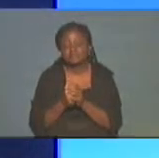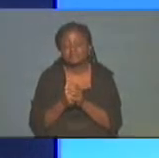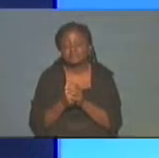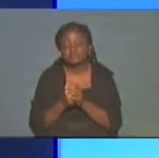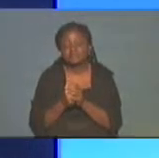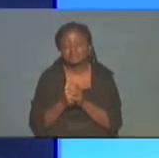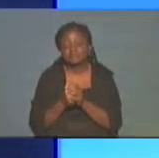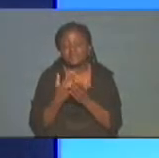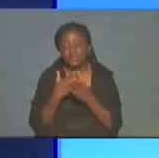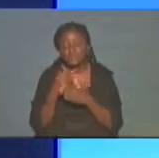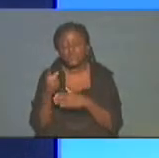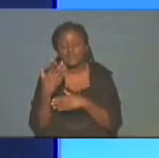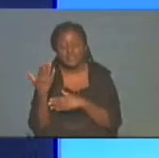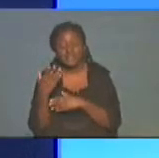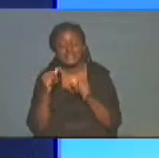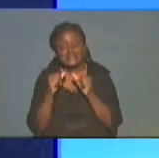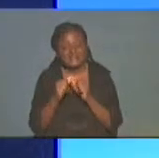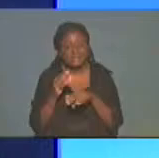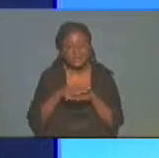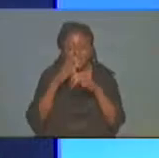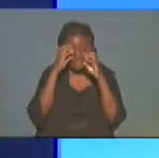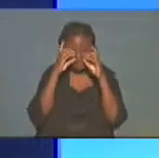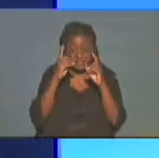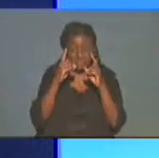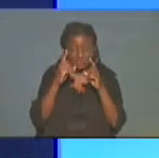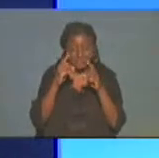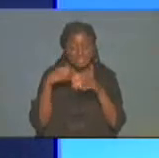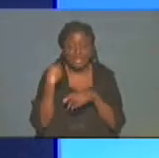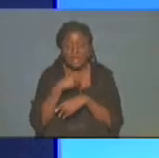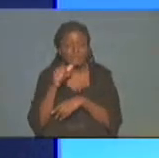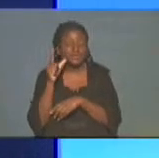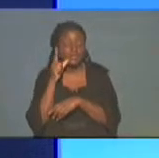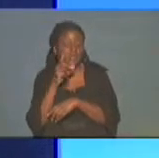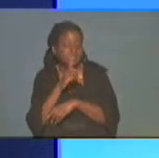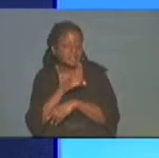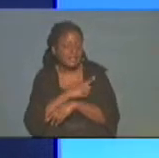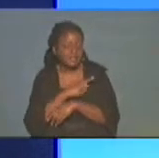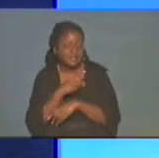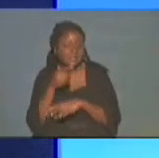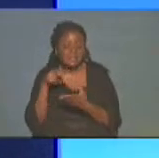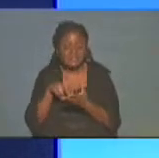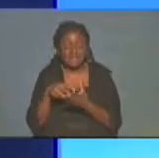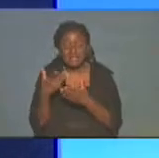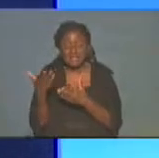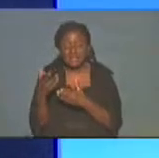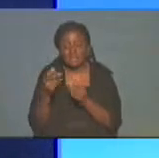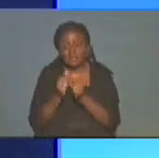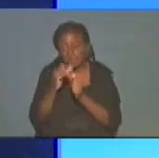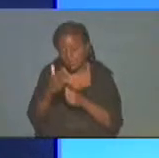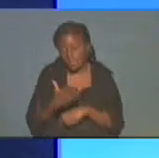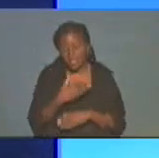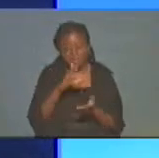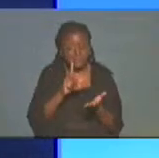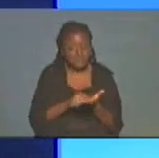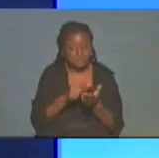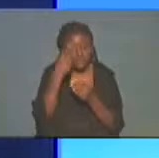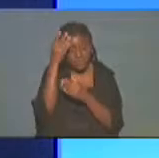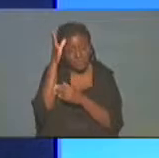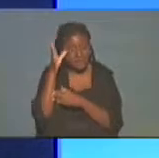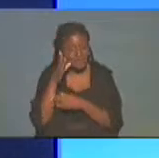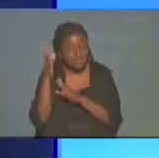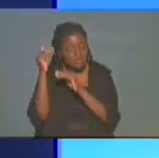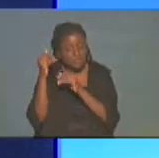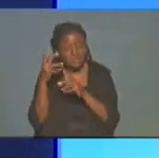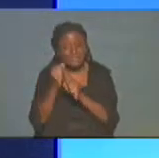Oh, good one there, Anthony. Still on education this evening, our LaDawn Davis is standing by with some welcomed news for parents hoping to secure